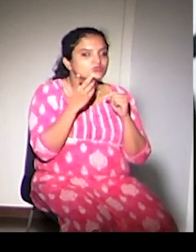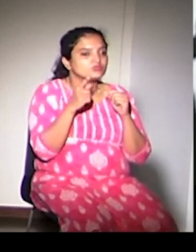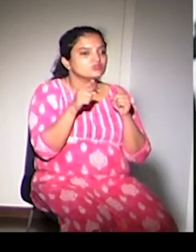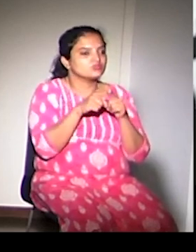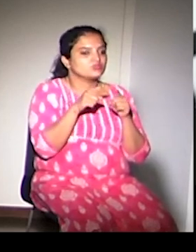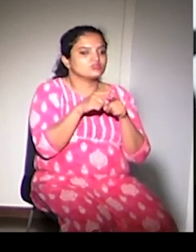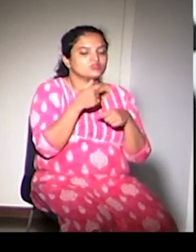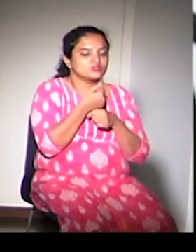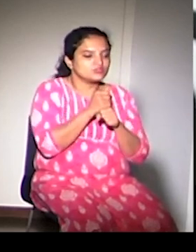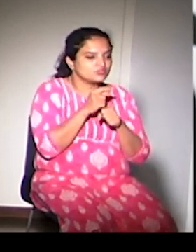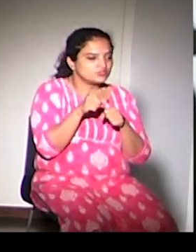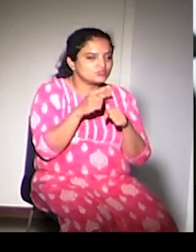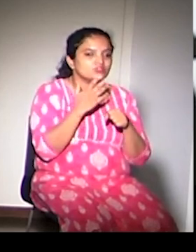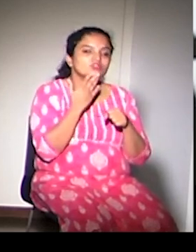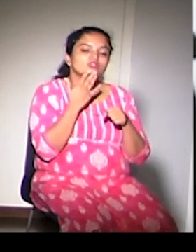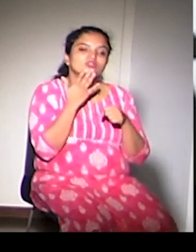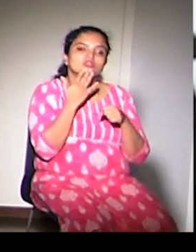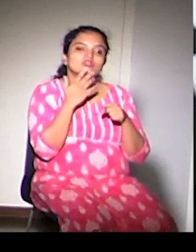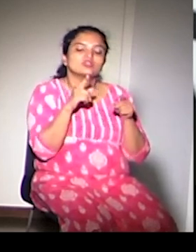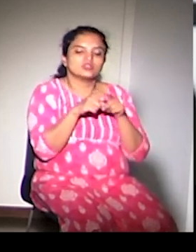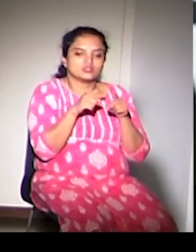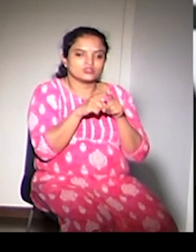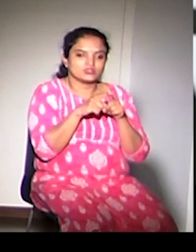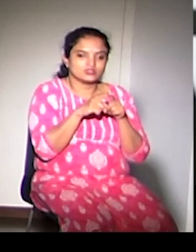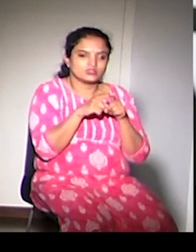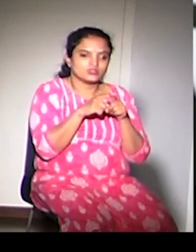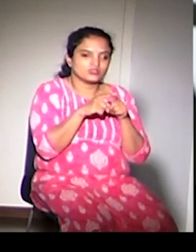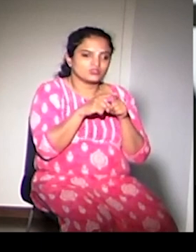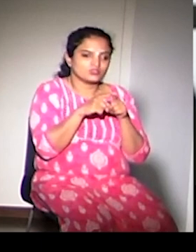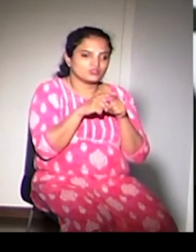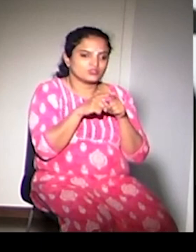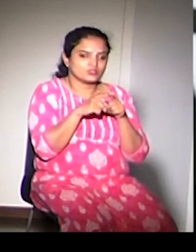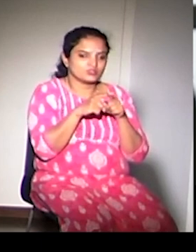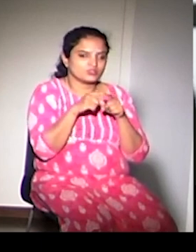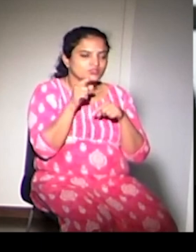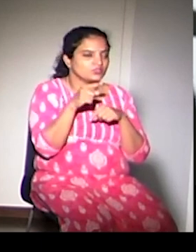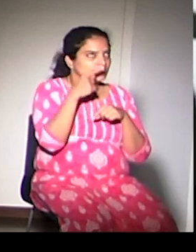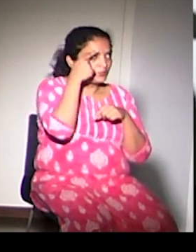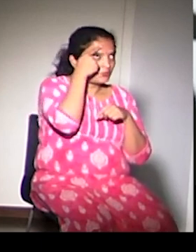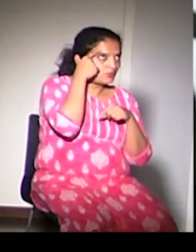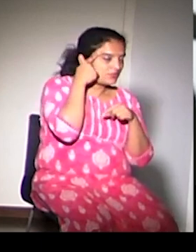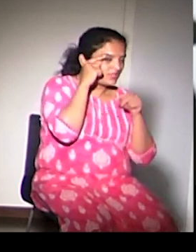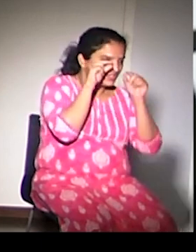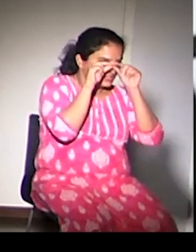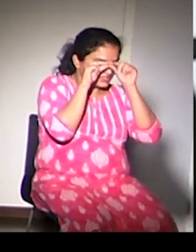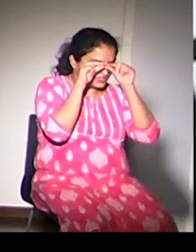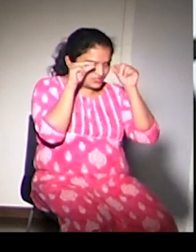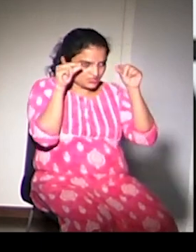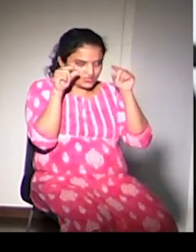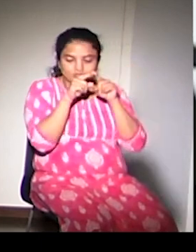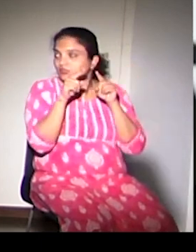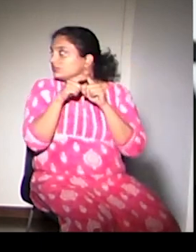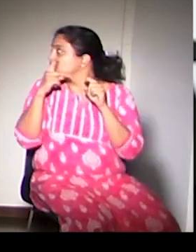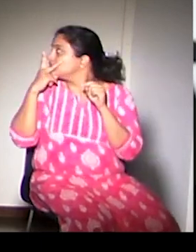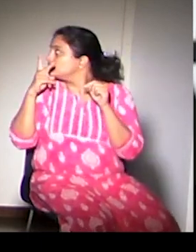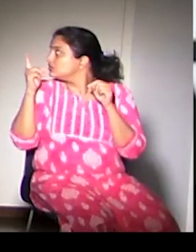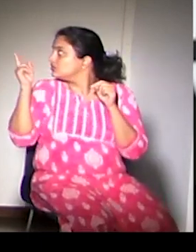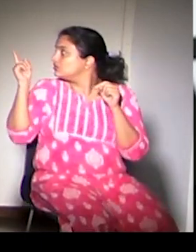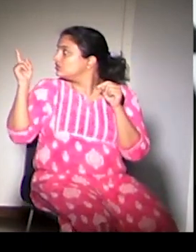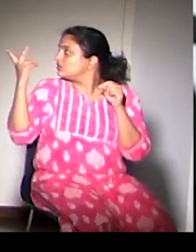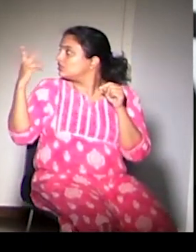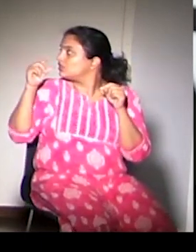about it is that the colours are hemmed in by a black line, and lots of people prefer to call it black